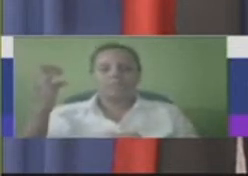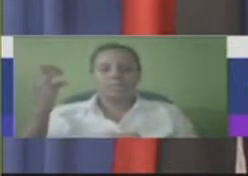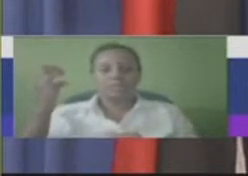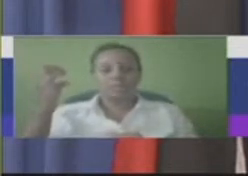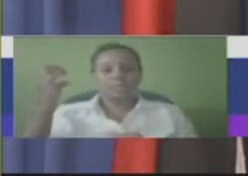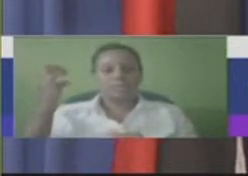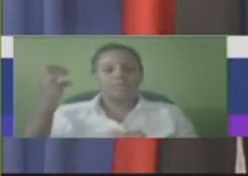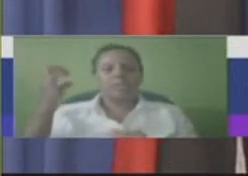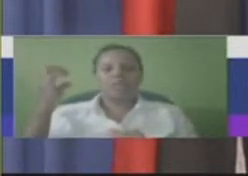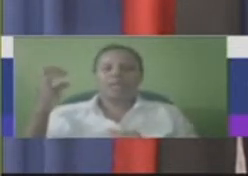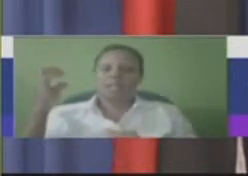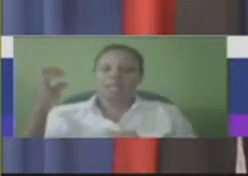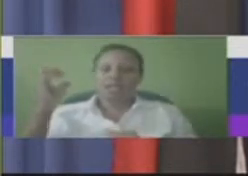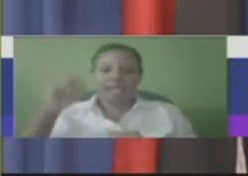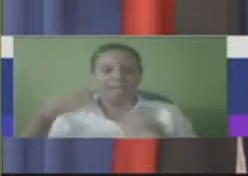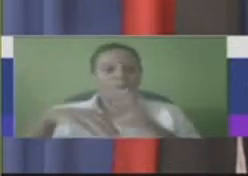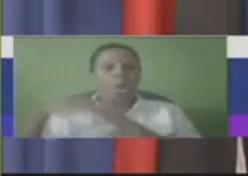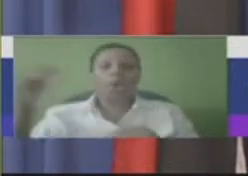Just remember